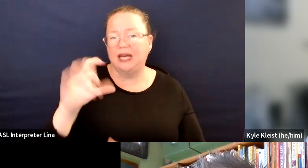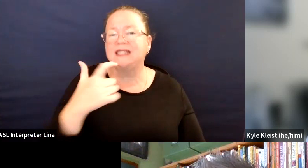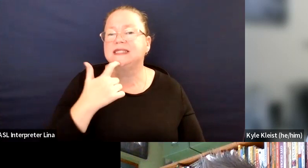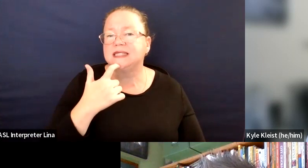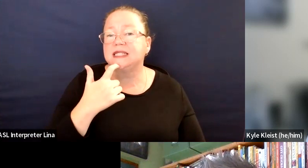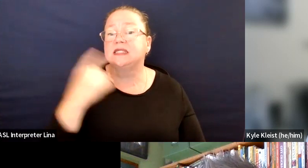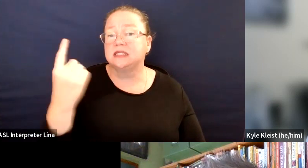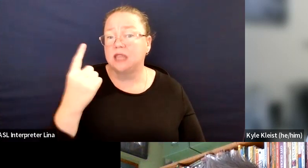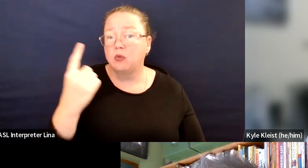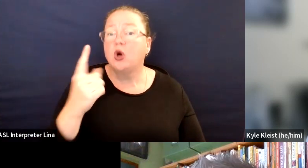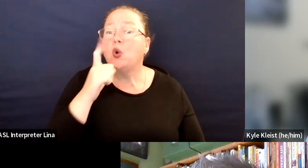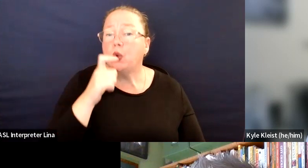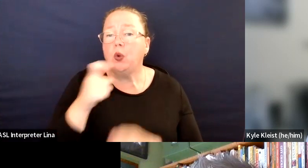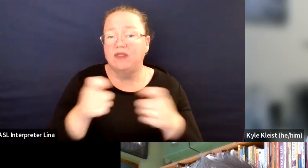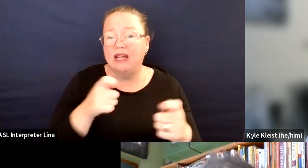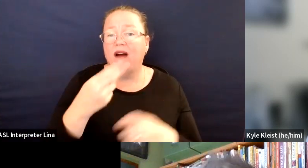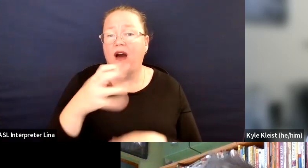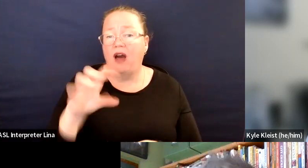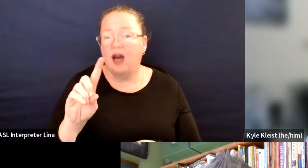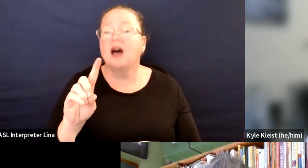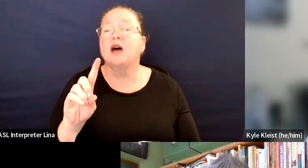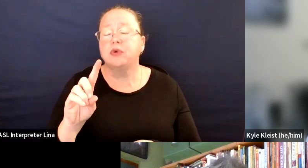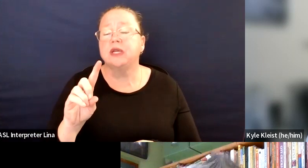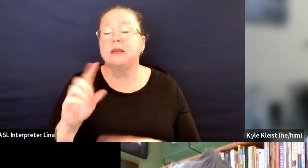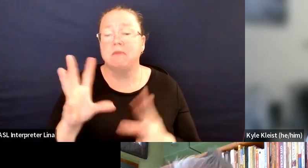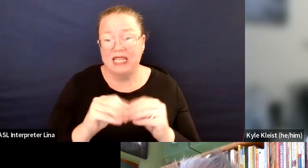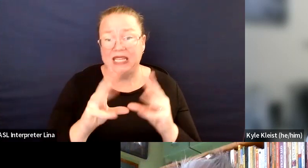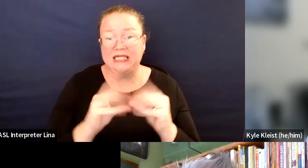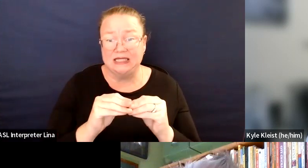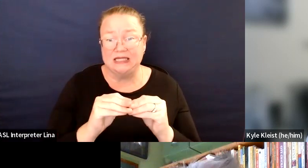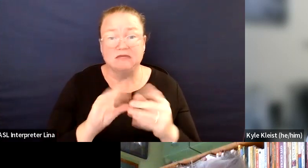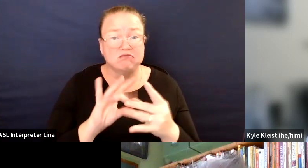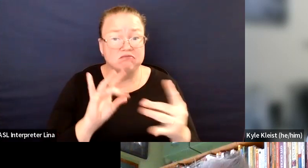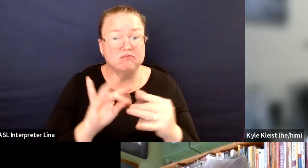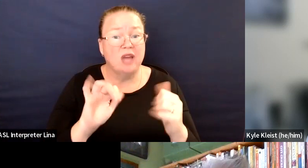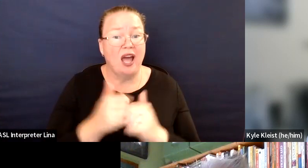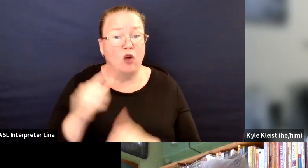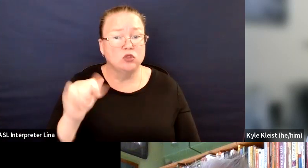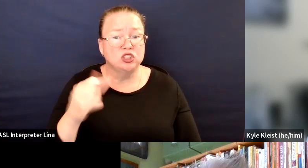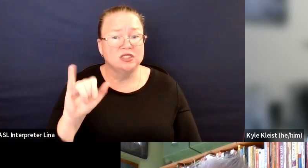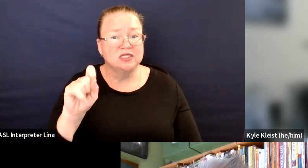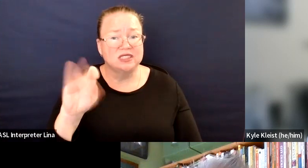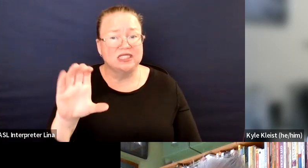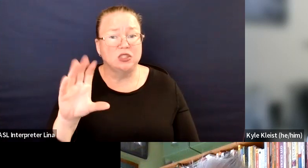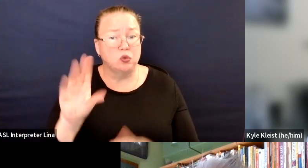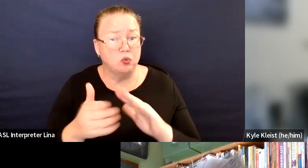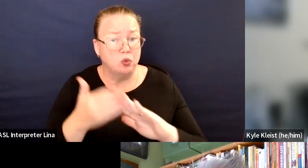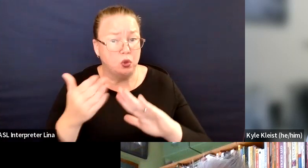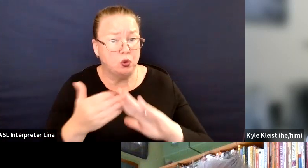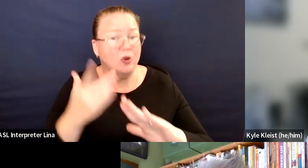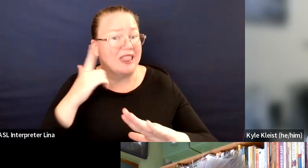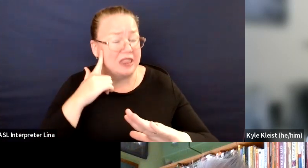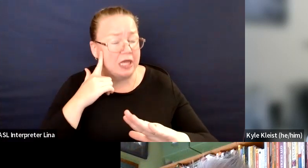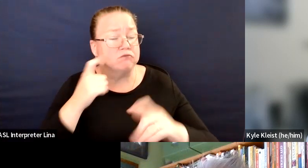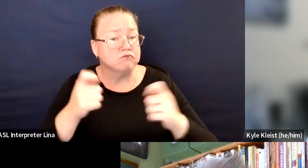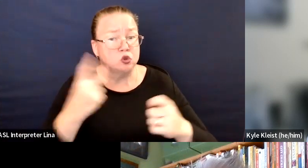can someone who has facilitated hybrid meetings share how the logistics work? Do you feel like you are